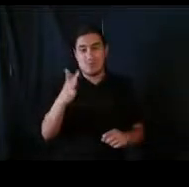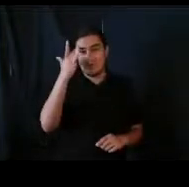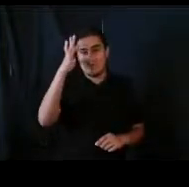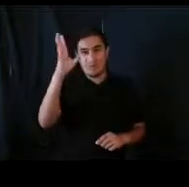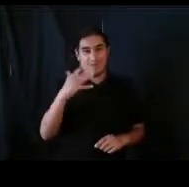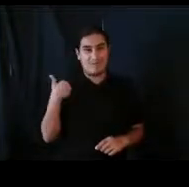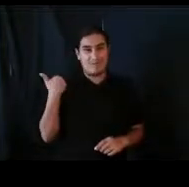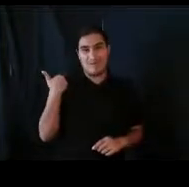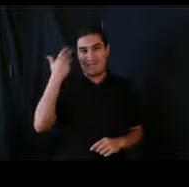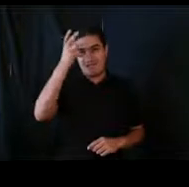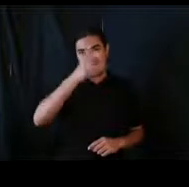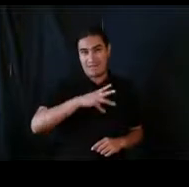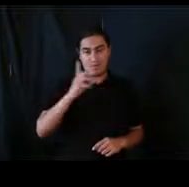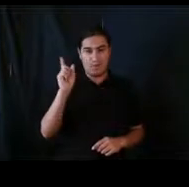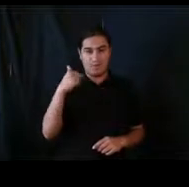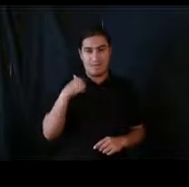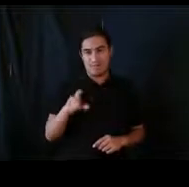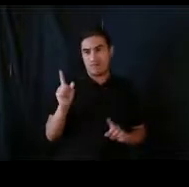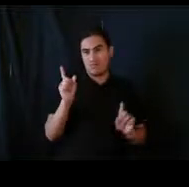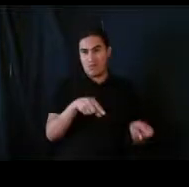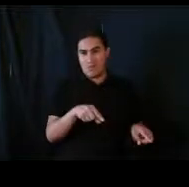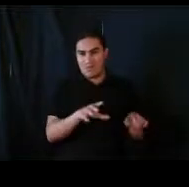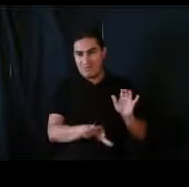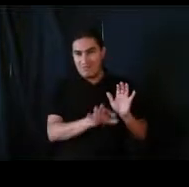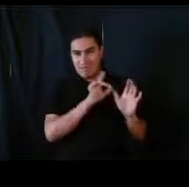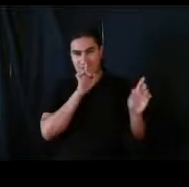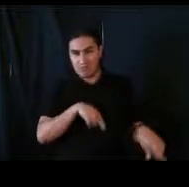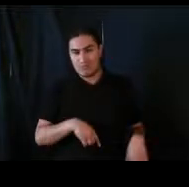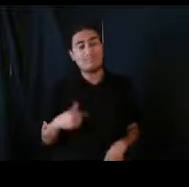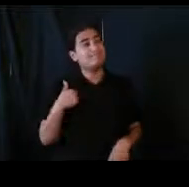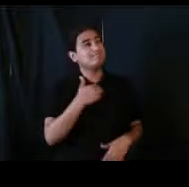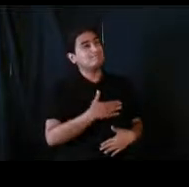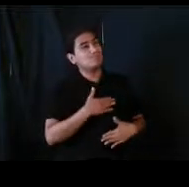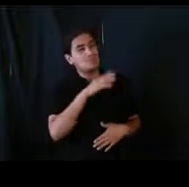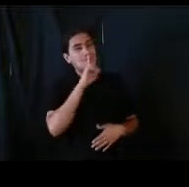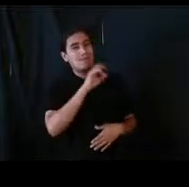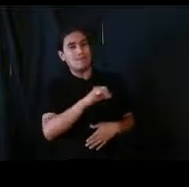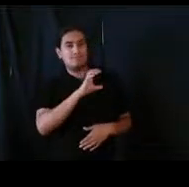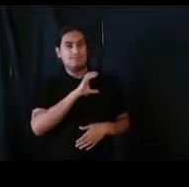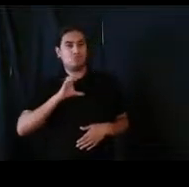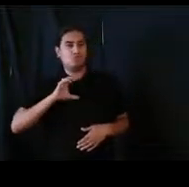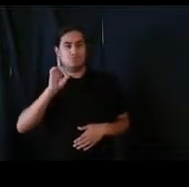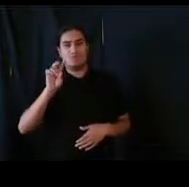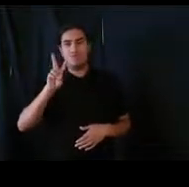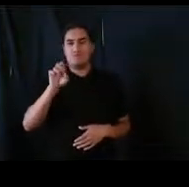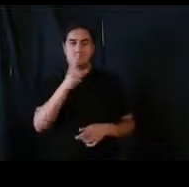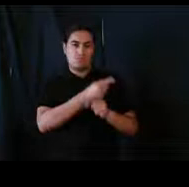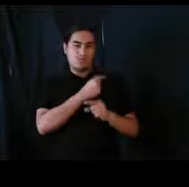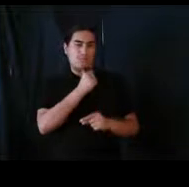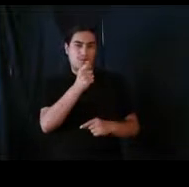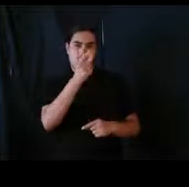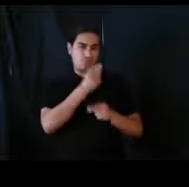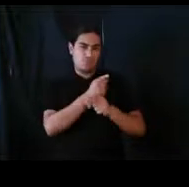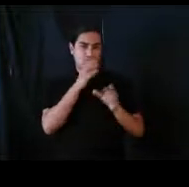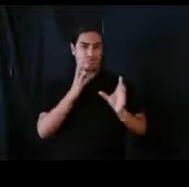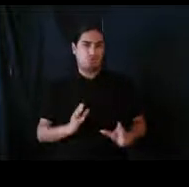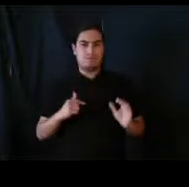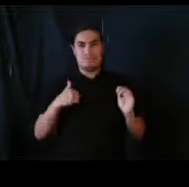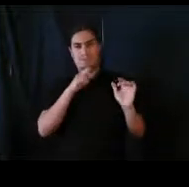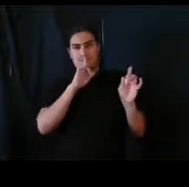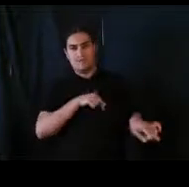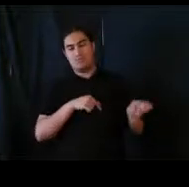some ideas to where i need to go i appreciate that commissioner davis and you're you're right to note that i may not be the individual that can